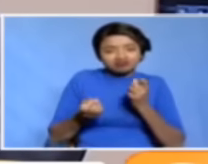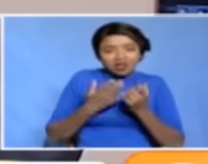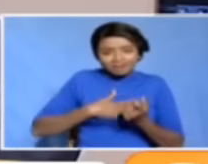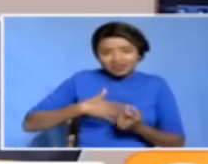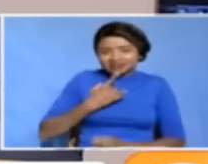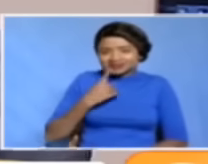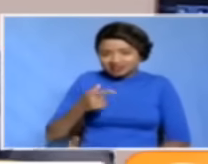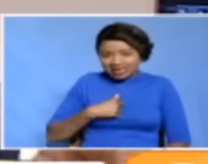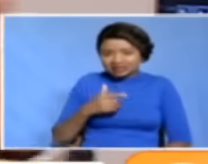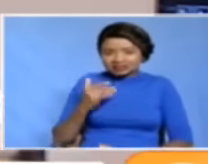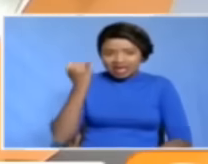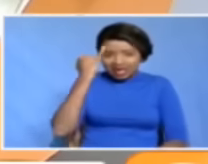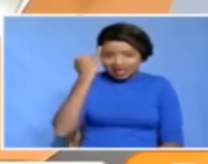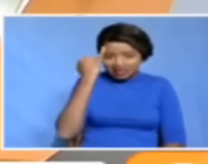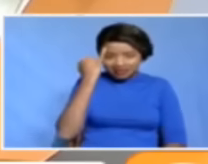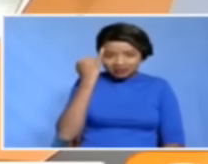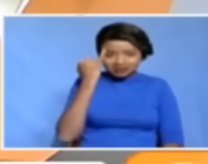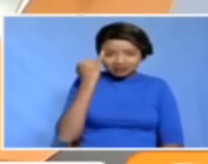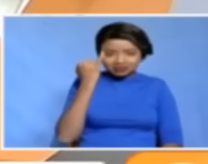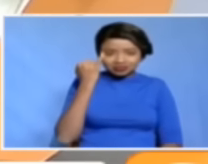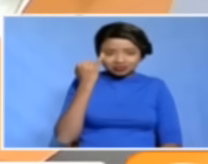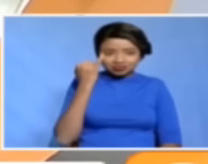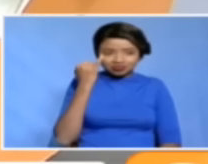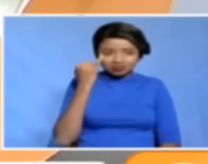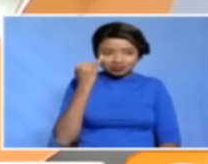an idea of a parliament secretary.